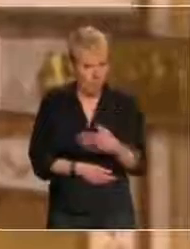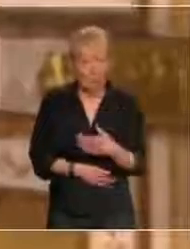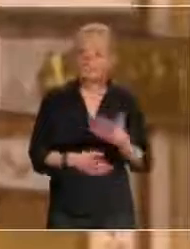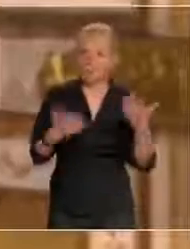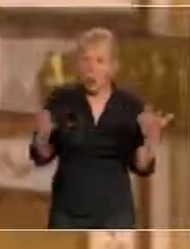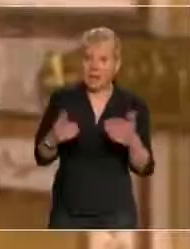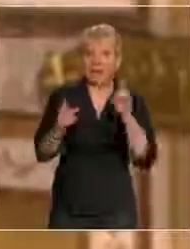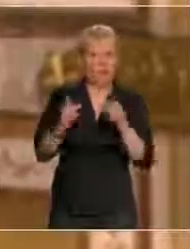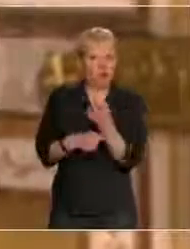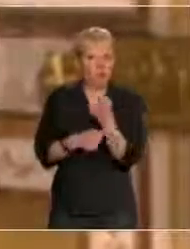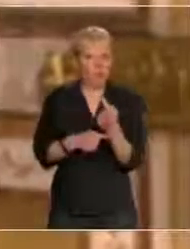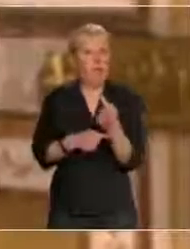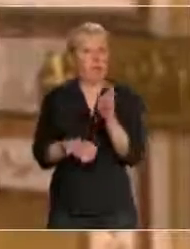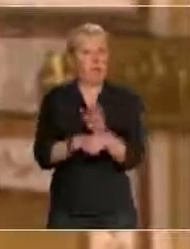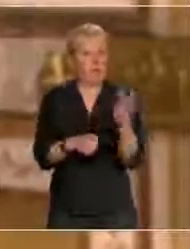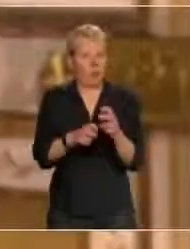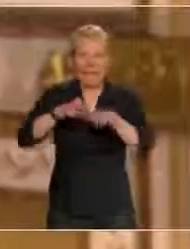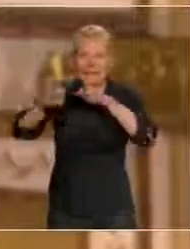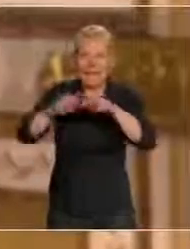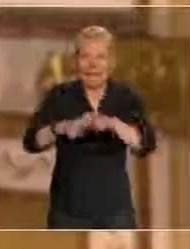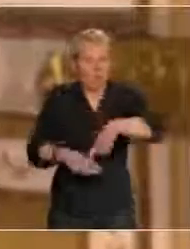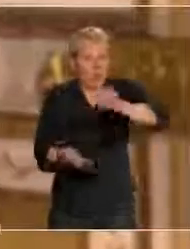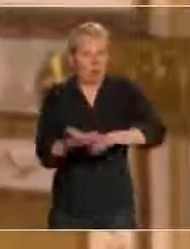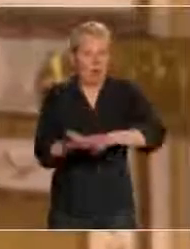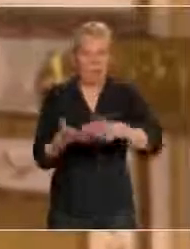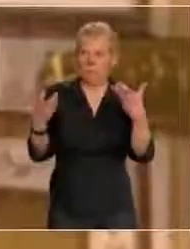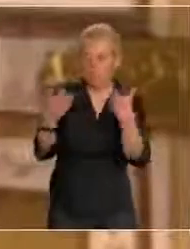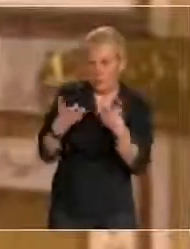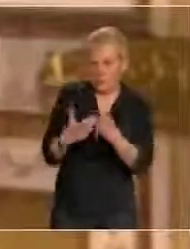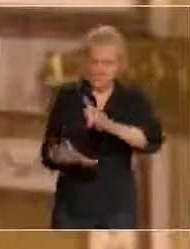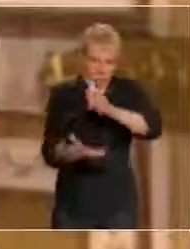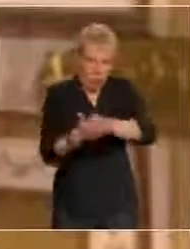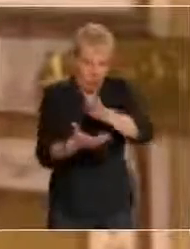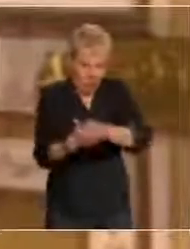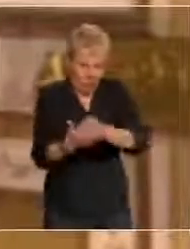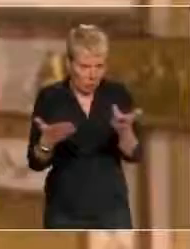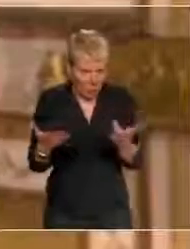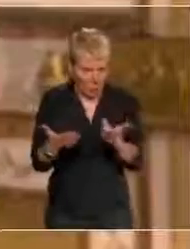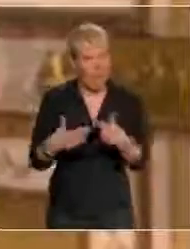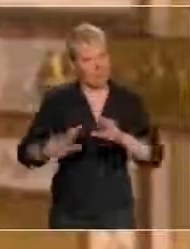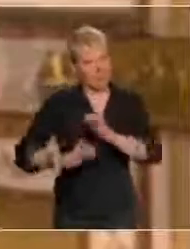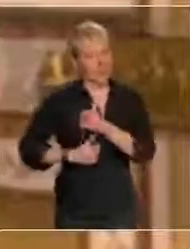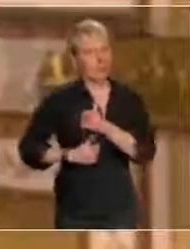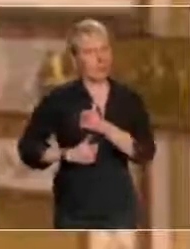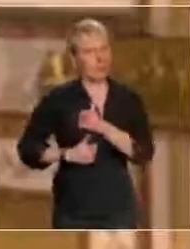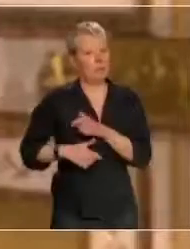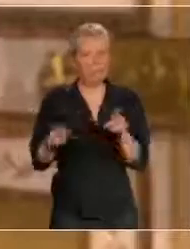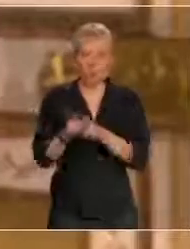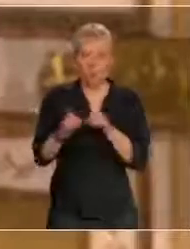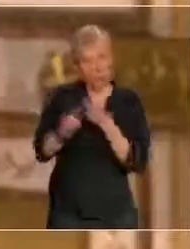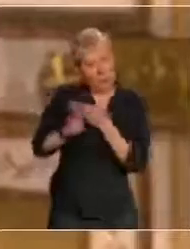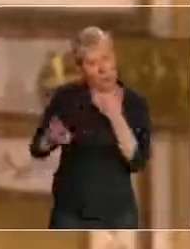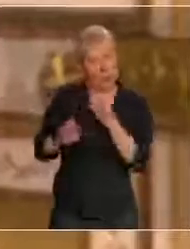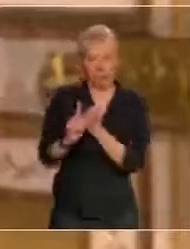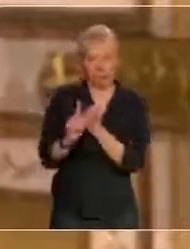and in the metropolis and abroad, that you must only carry out necessary trips to go